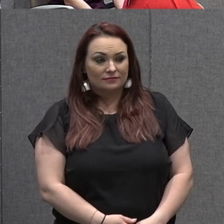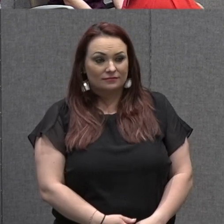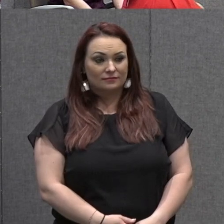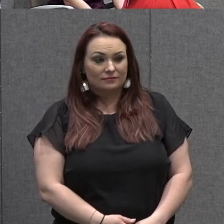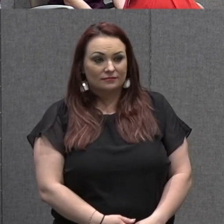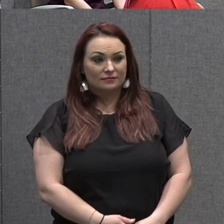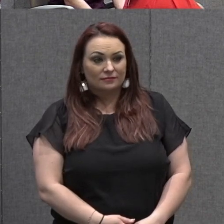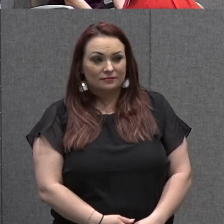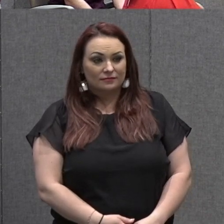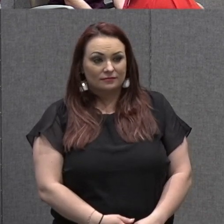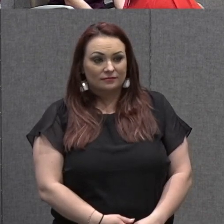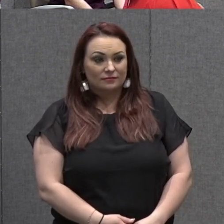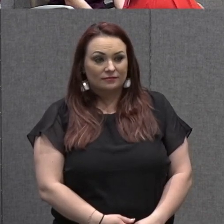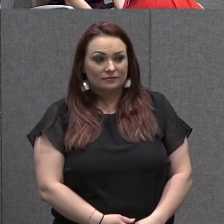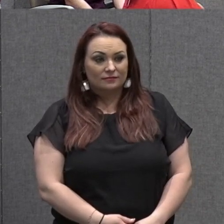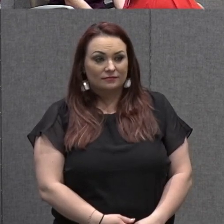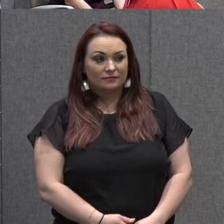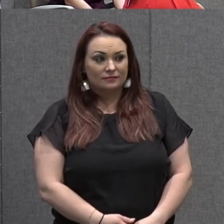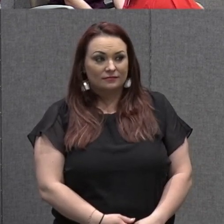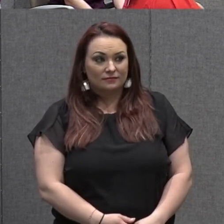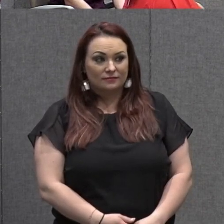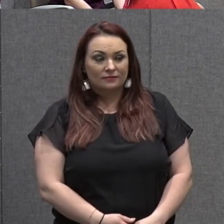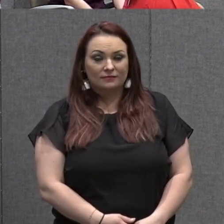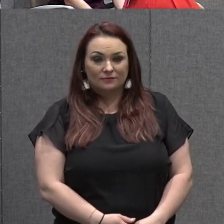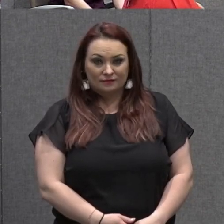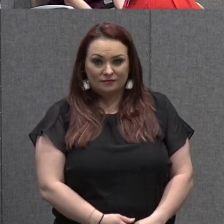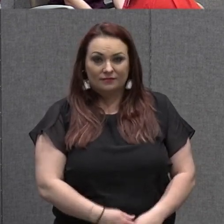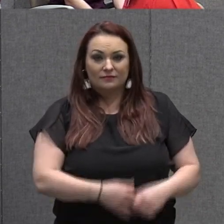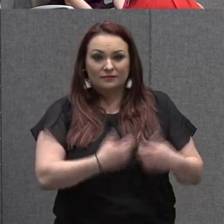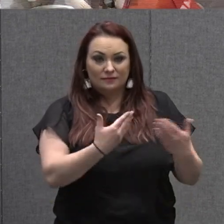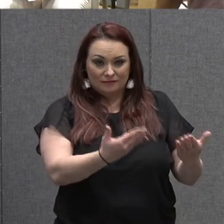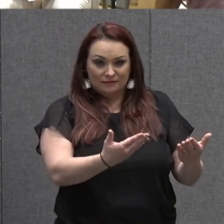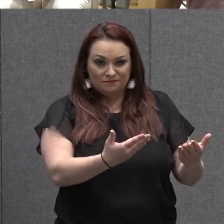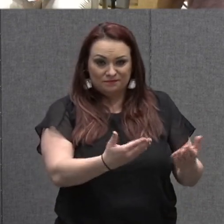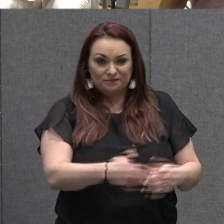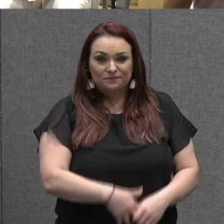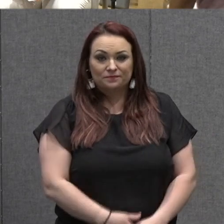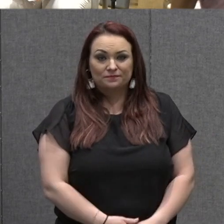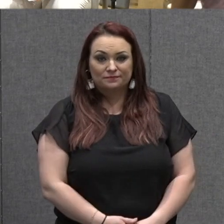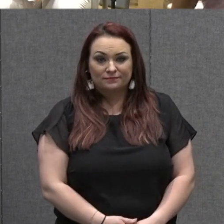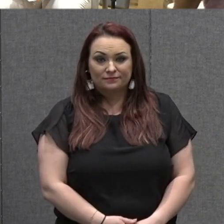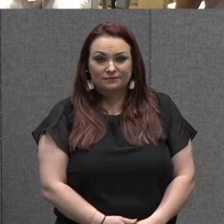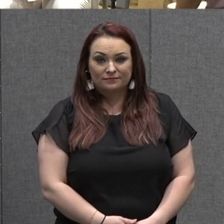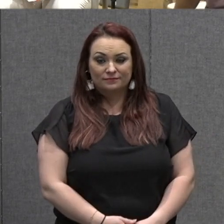Good. 1, 2, ready, go.